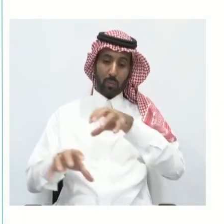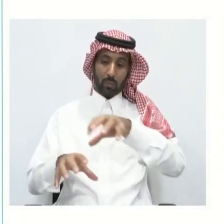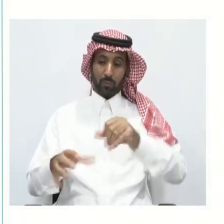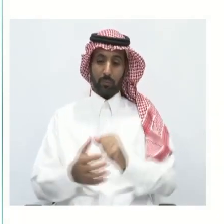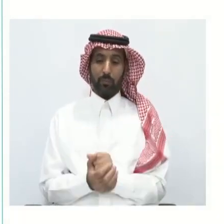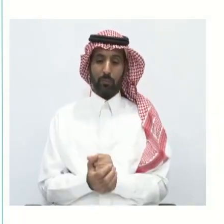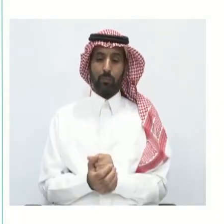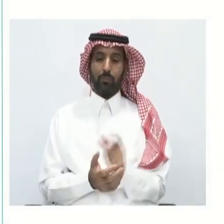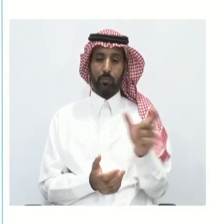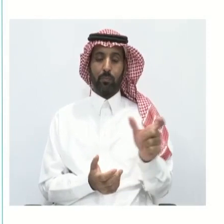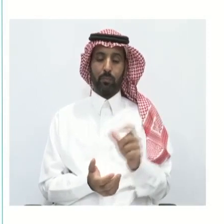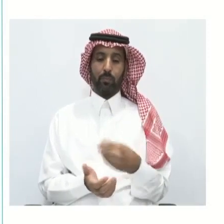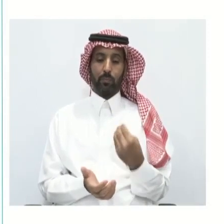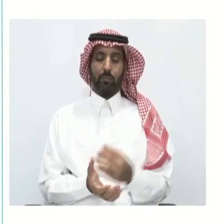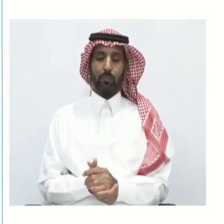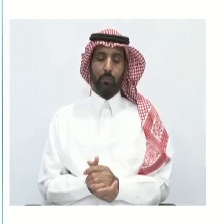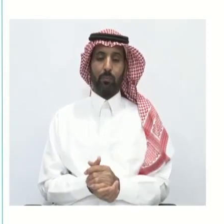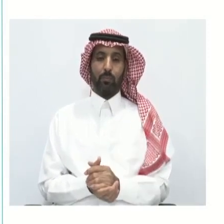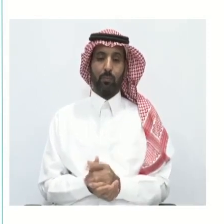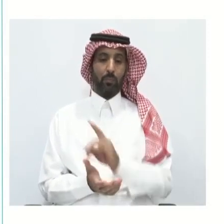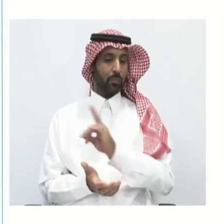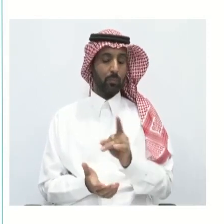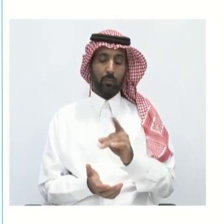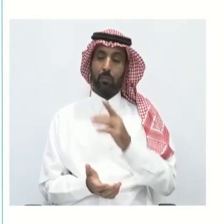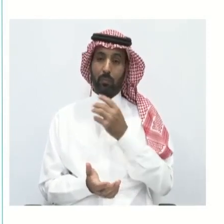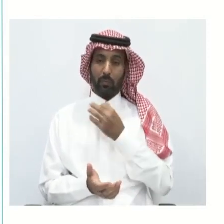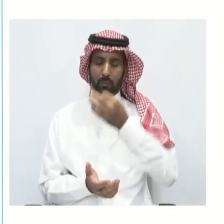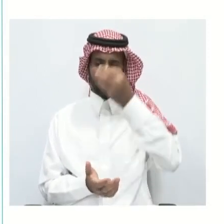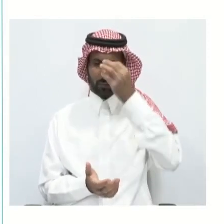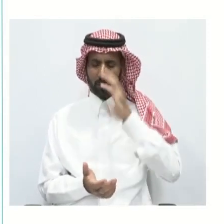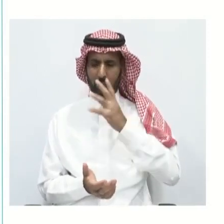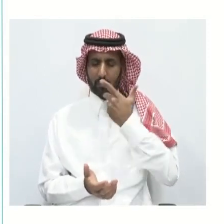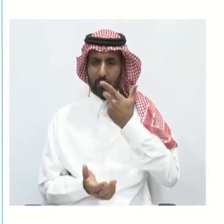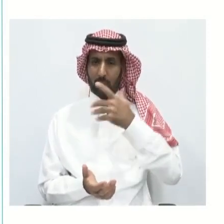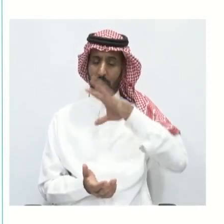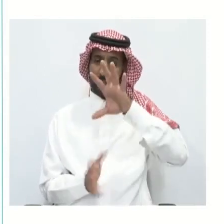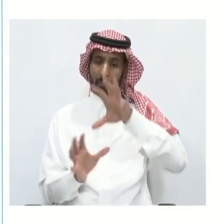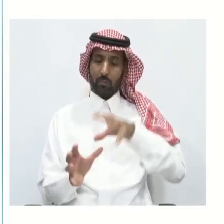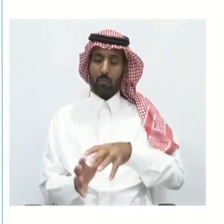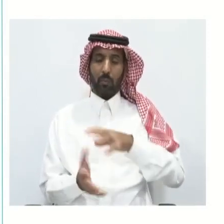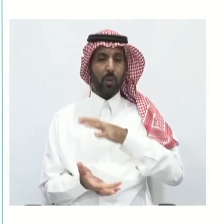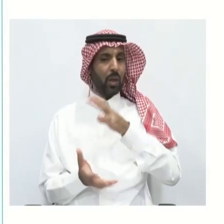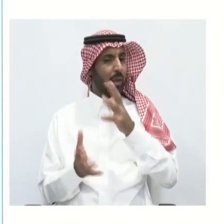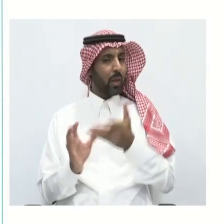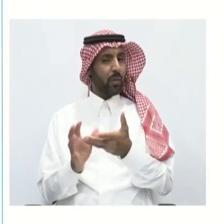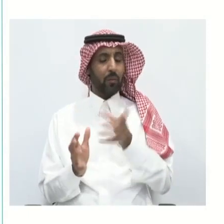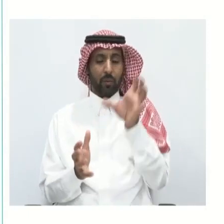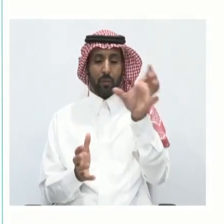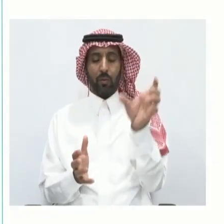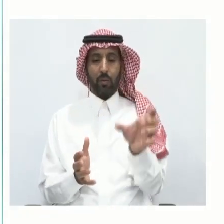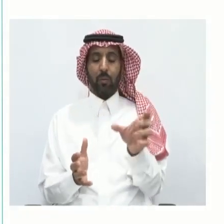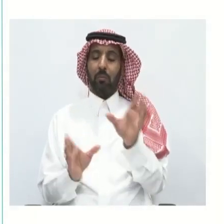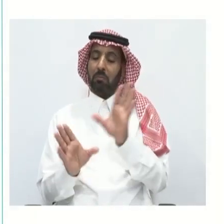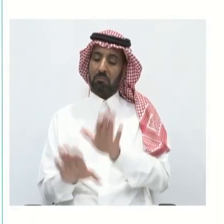this is an information for you. It doesn't change whether we are describing a singular or a